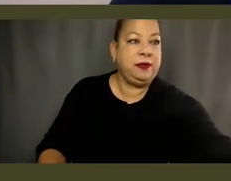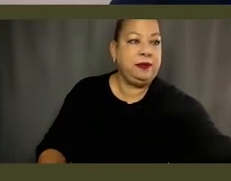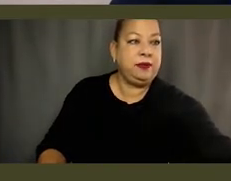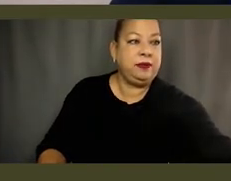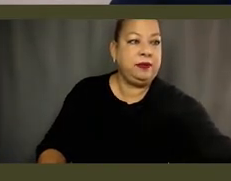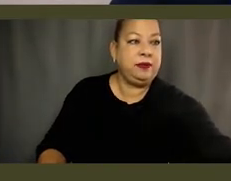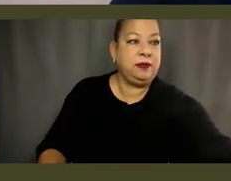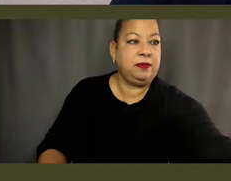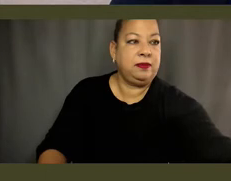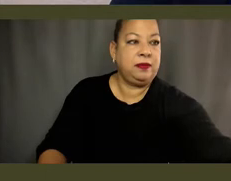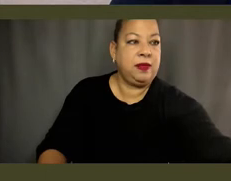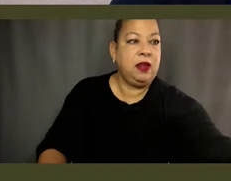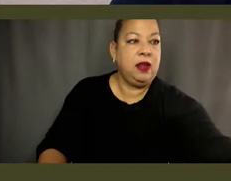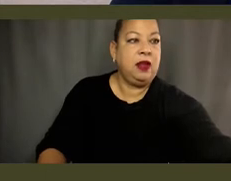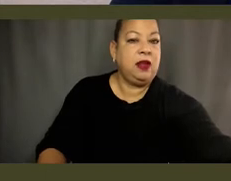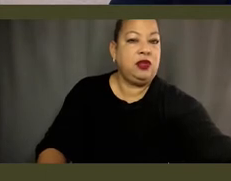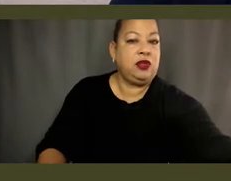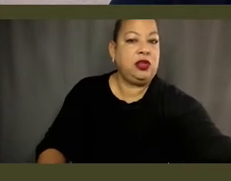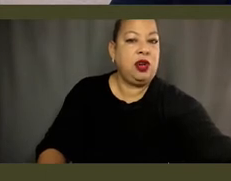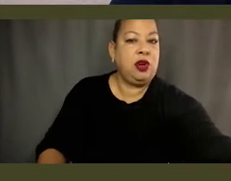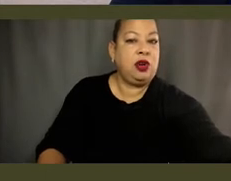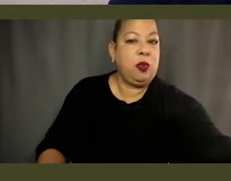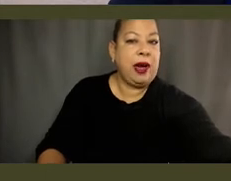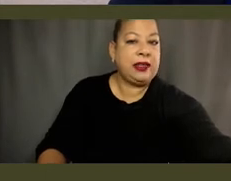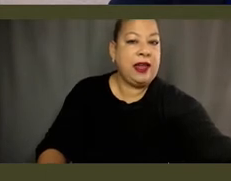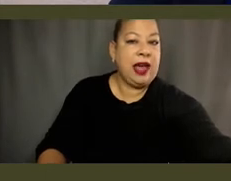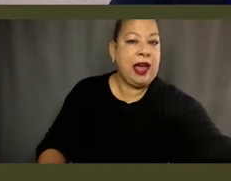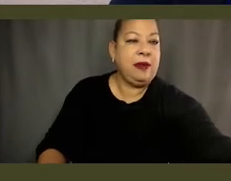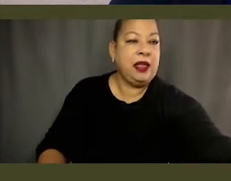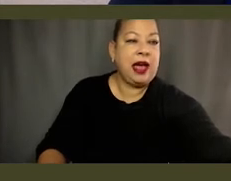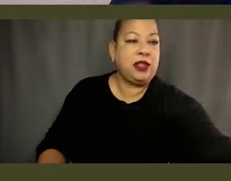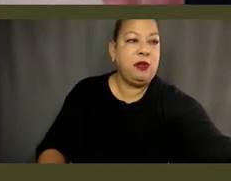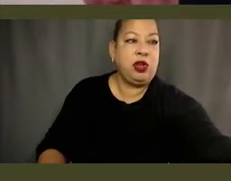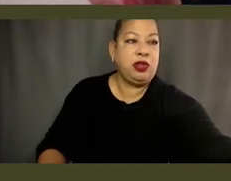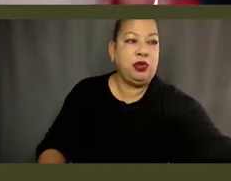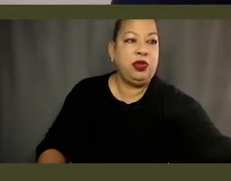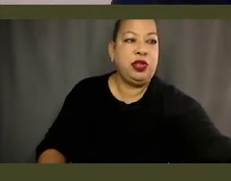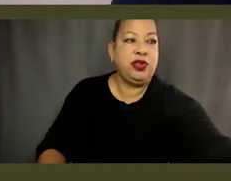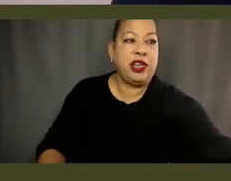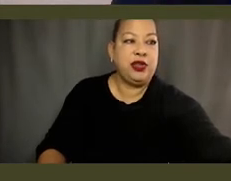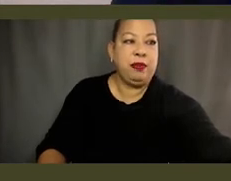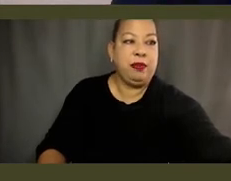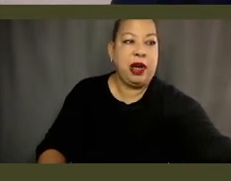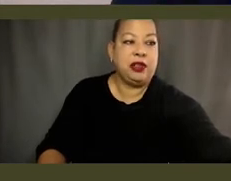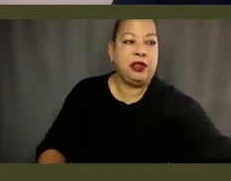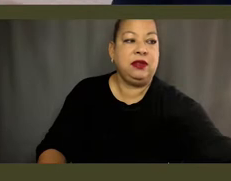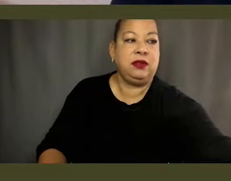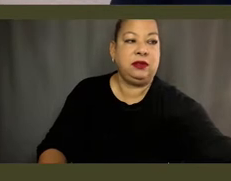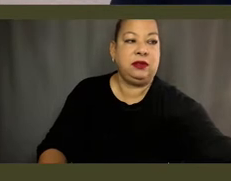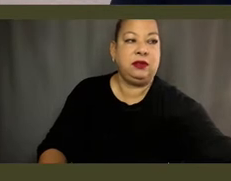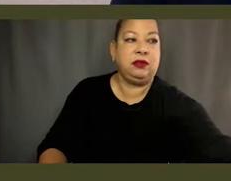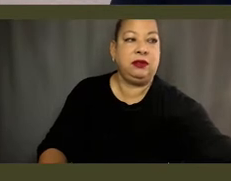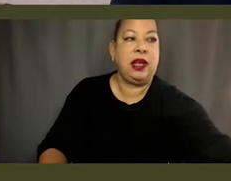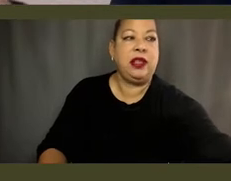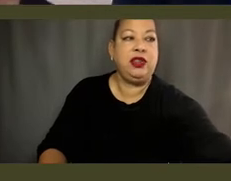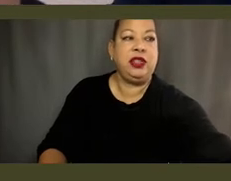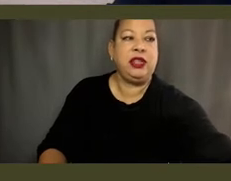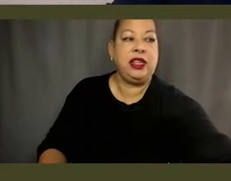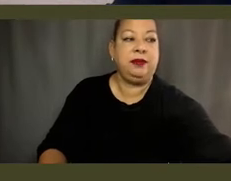conversation with our experts in that field, followed by some time for a couple of your questions on that topic. So do send them in right